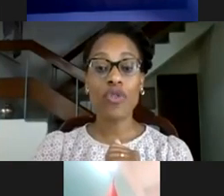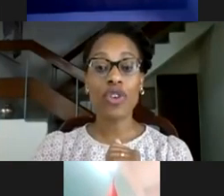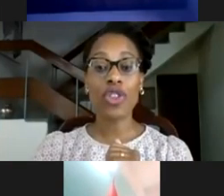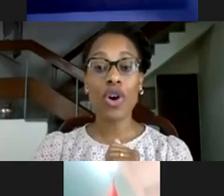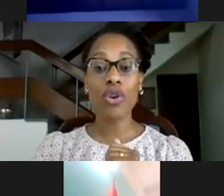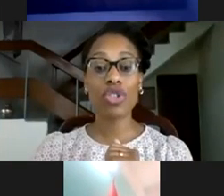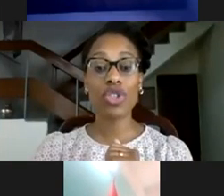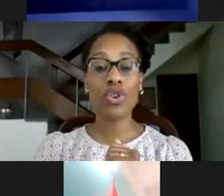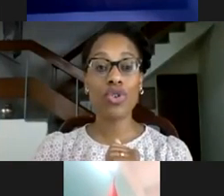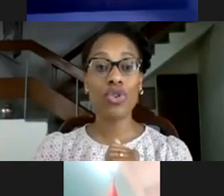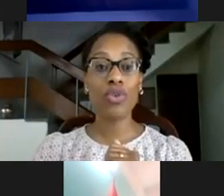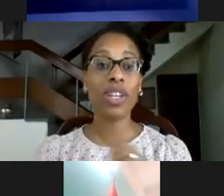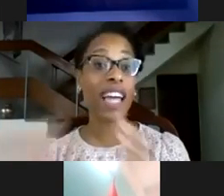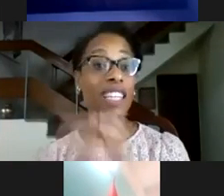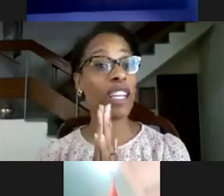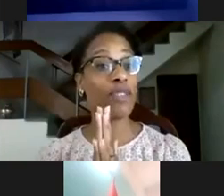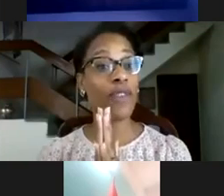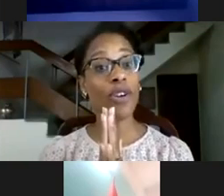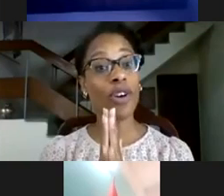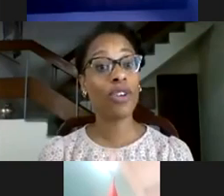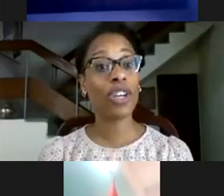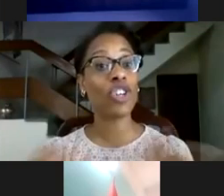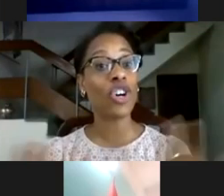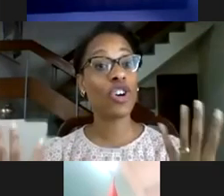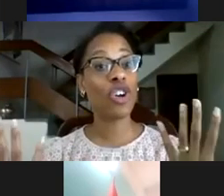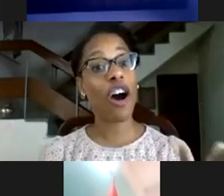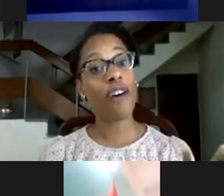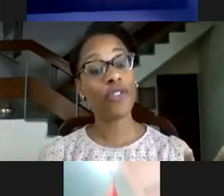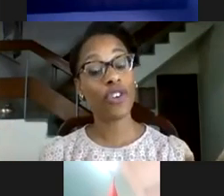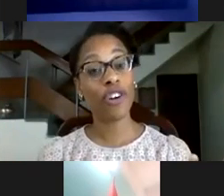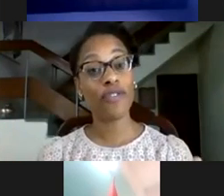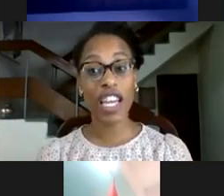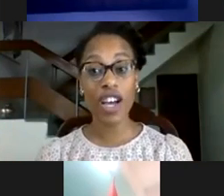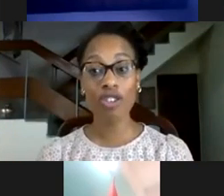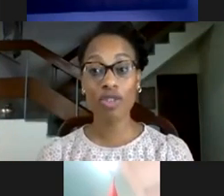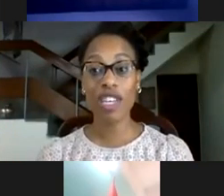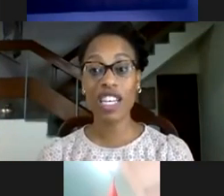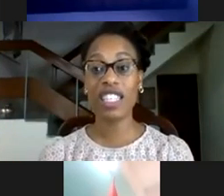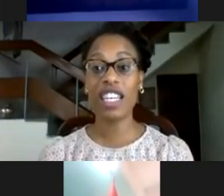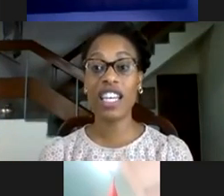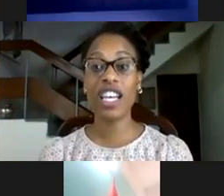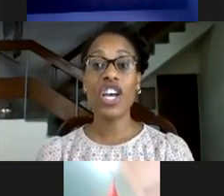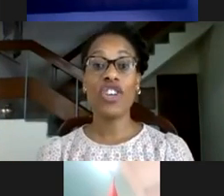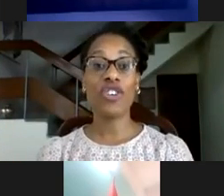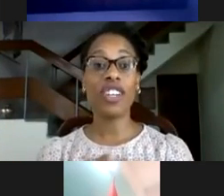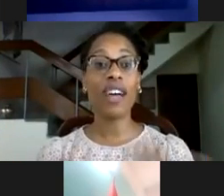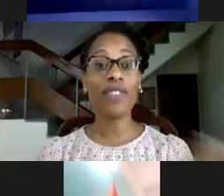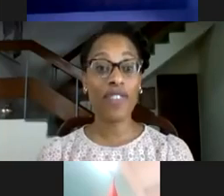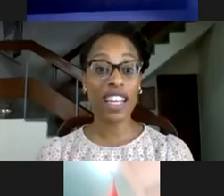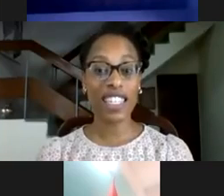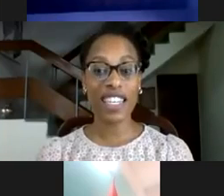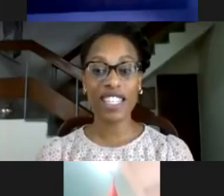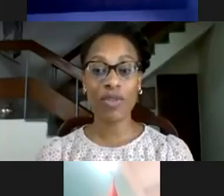So for those who would like to be in the photo, you can turn off your video so we can see your